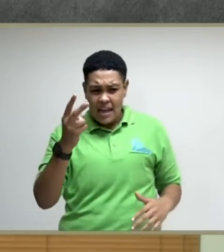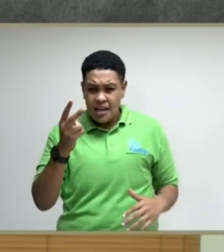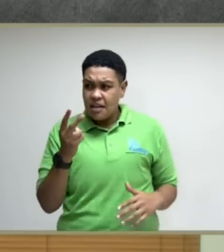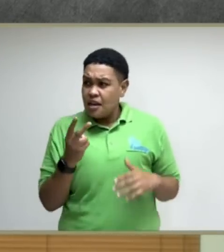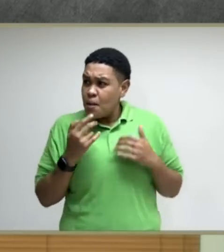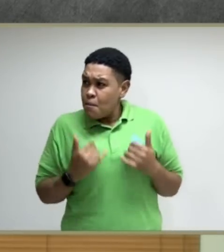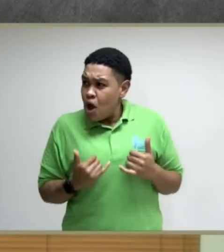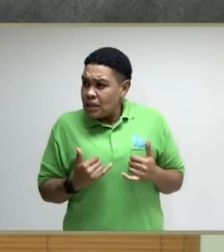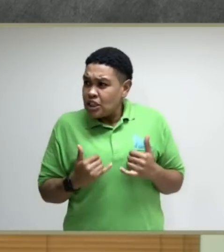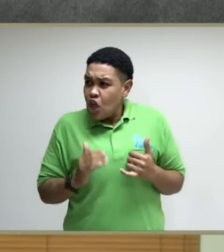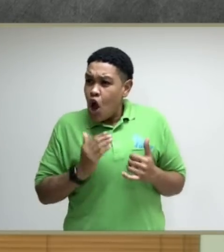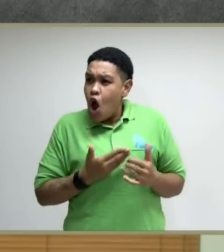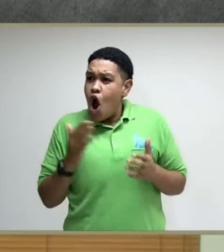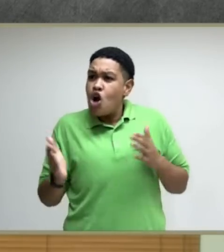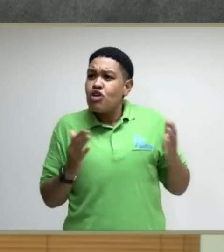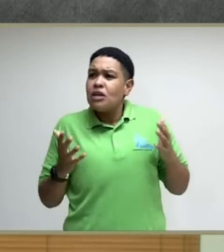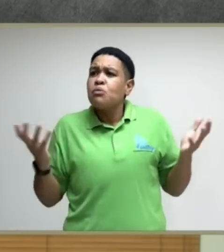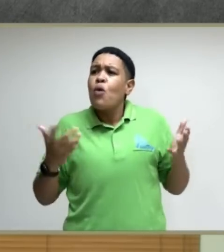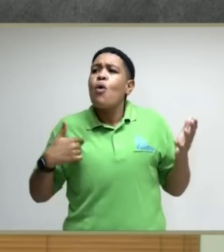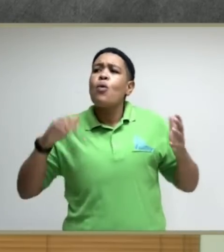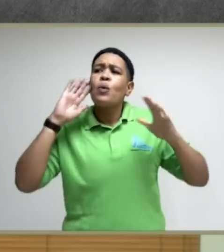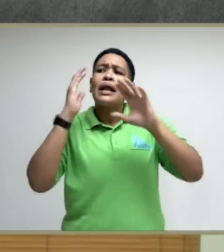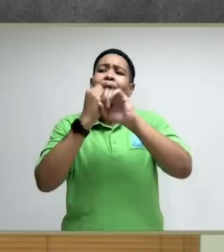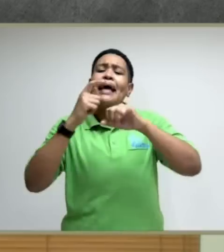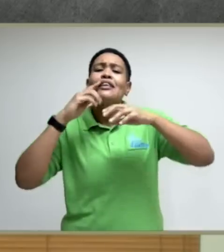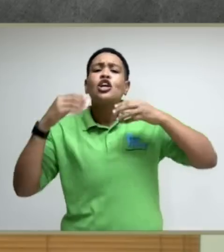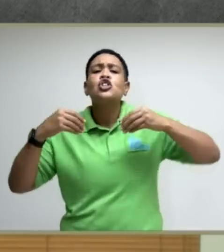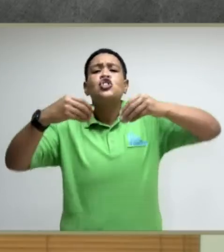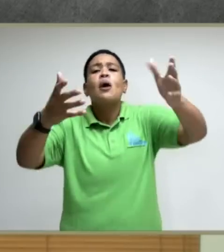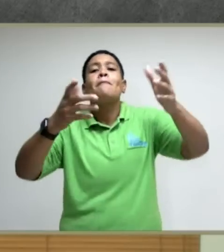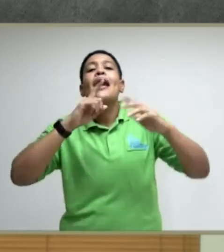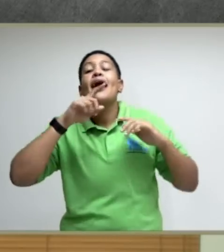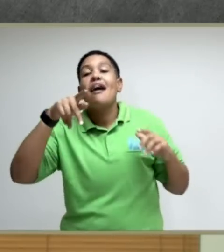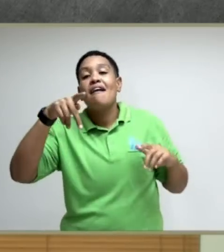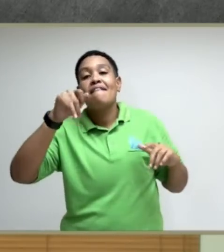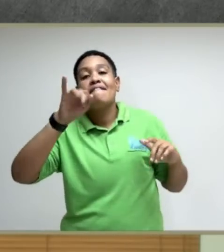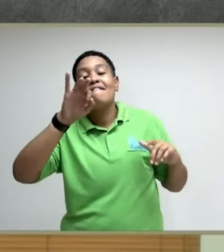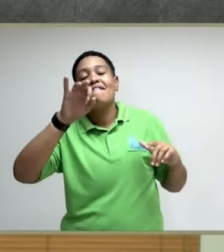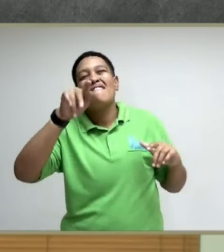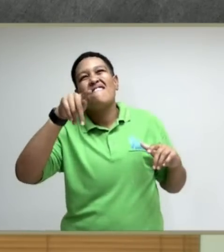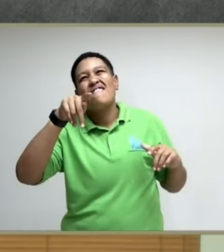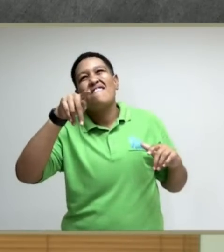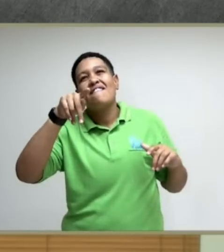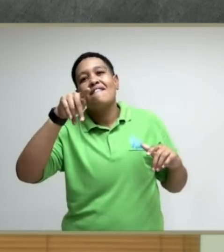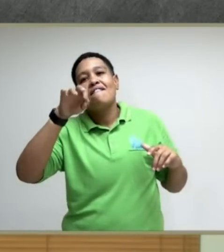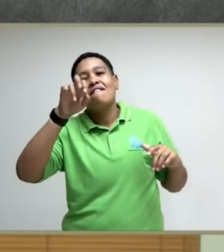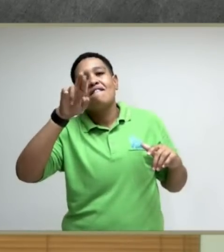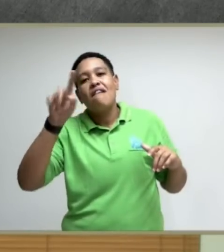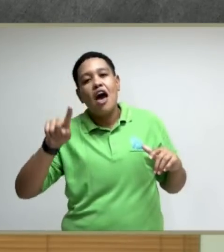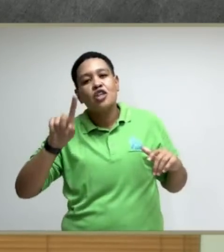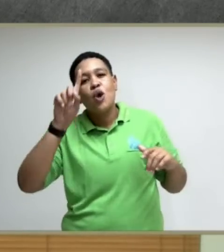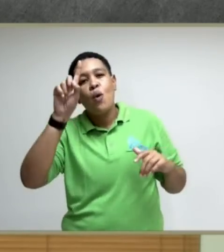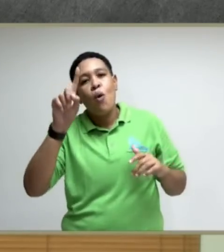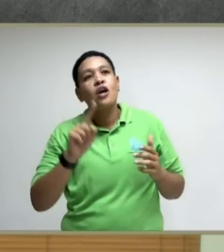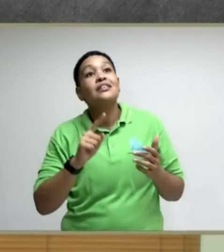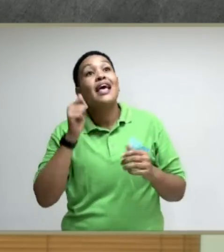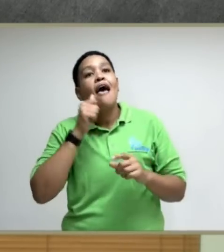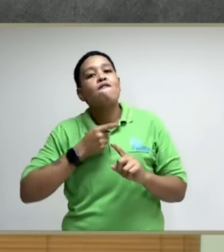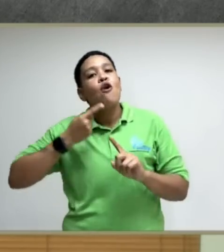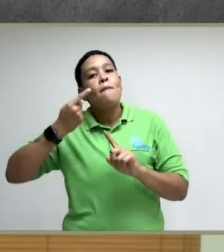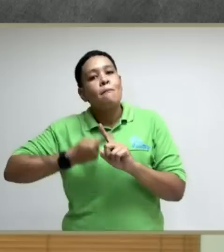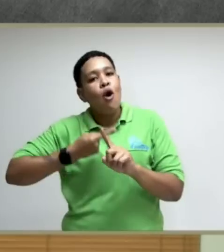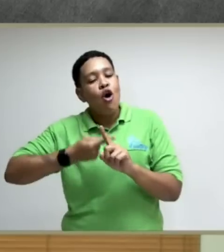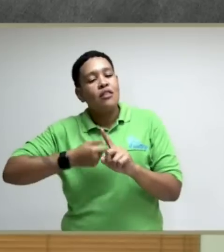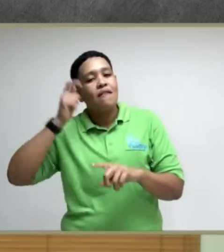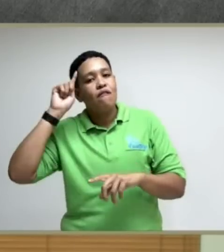our arrangement is that we will get a supply of the Pfizer vaccine once monthly for 3 months. We would have